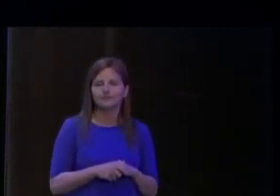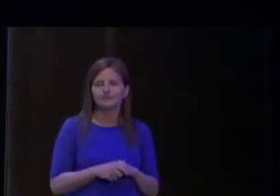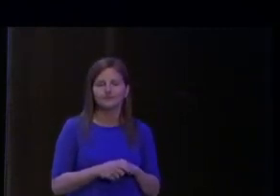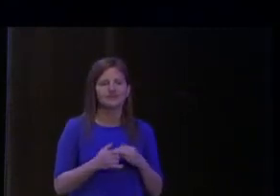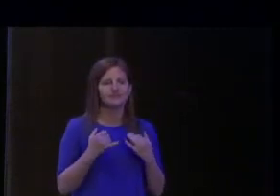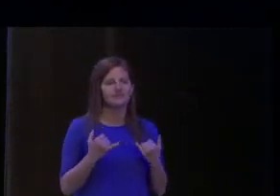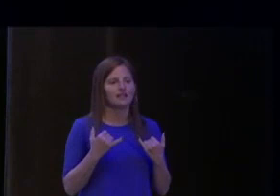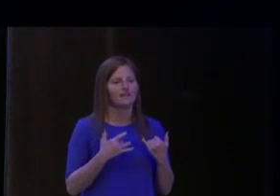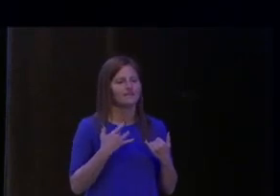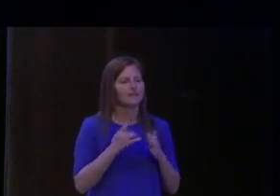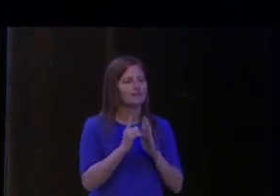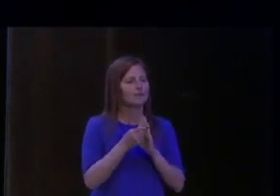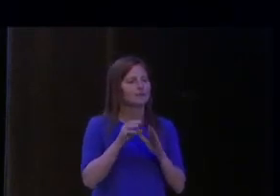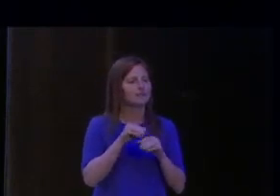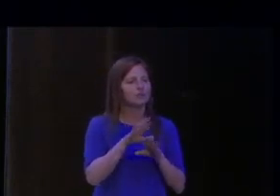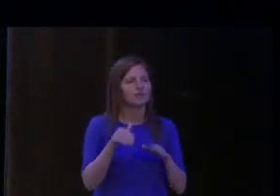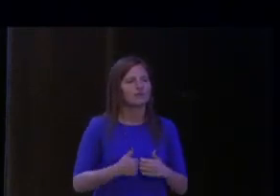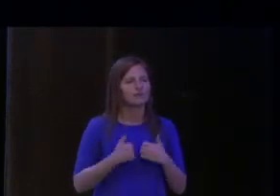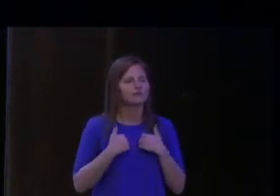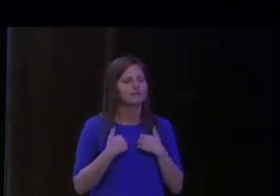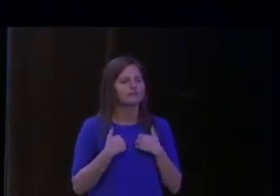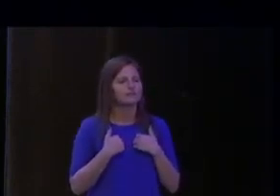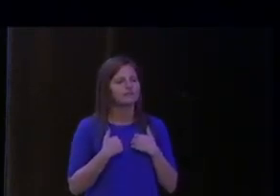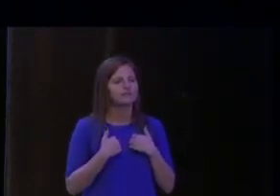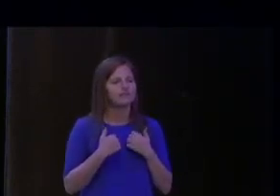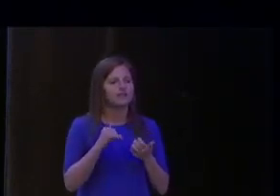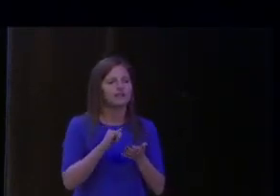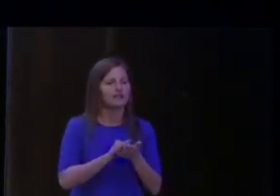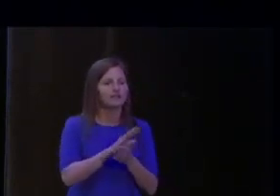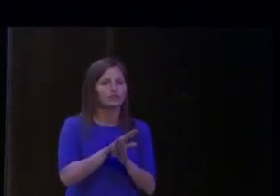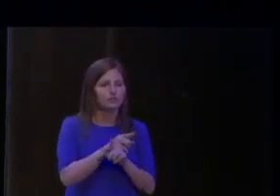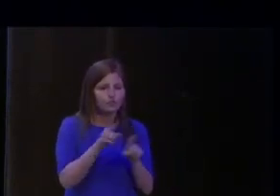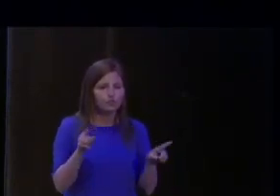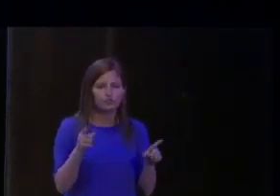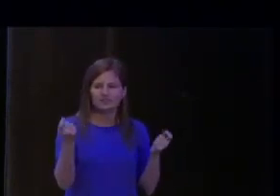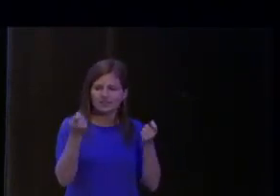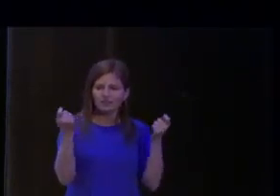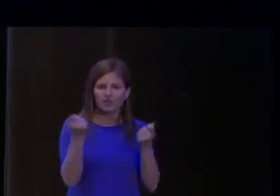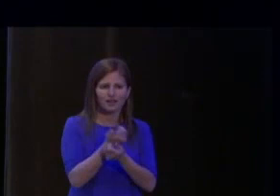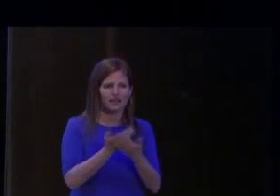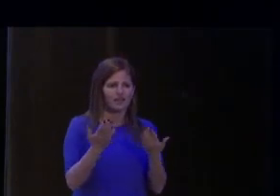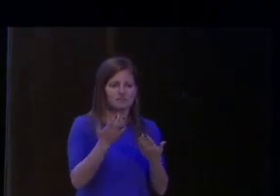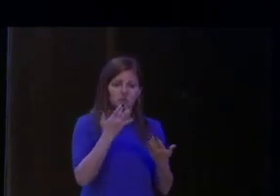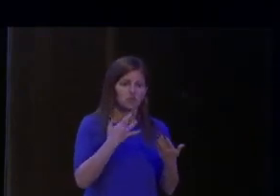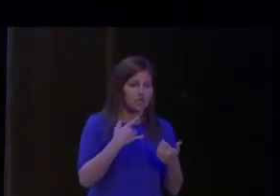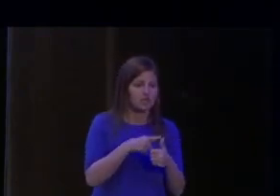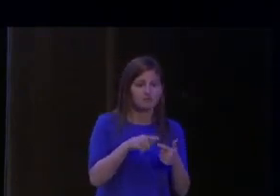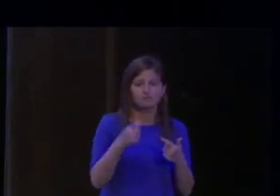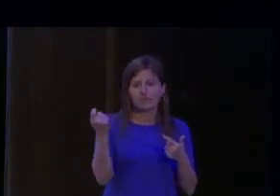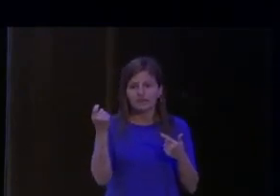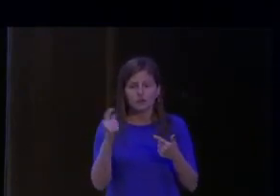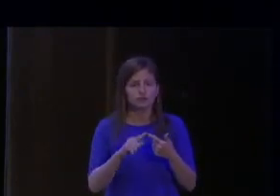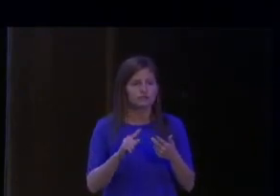Now feel a moment in your life in which you celebrated anything. It could have been your birthday, it could be an